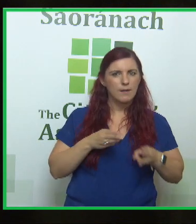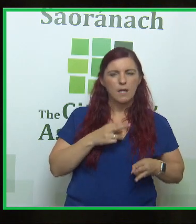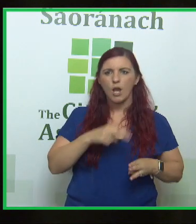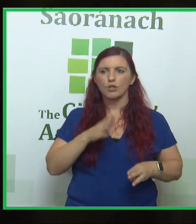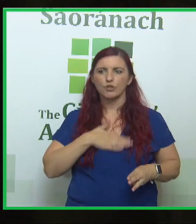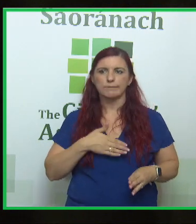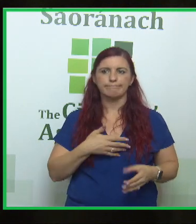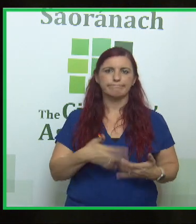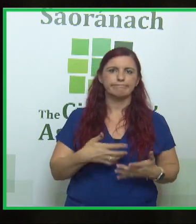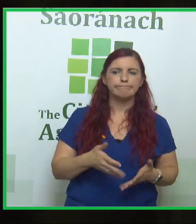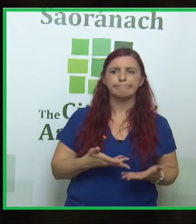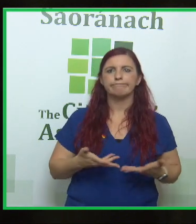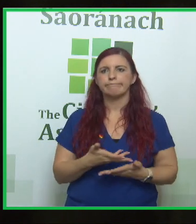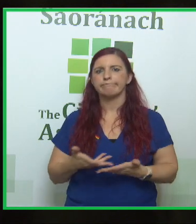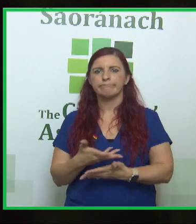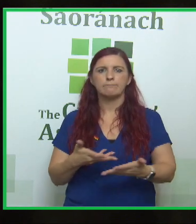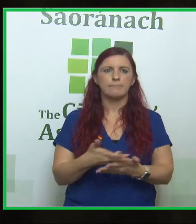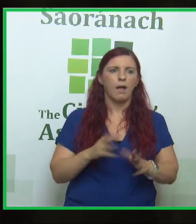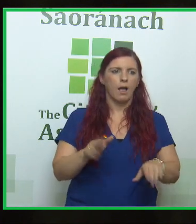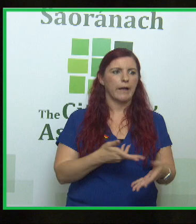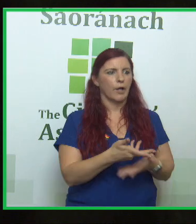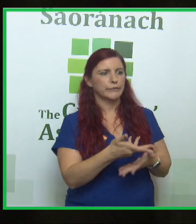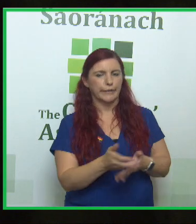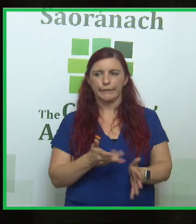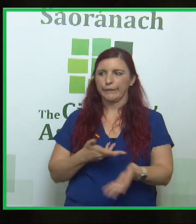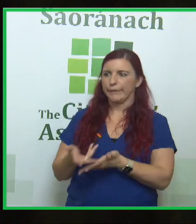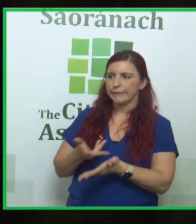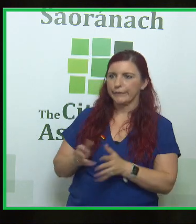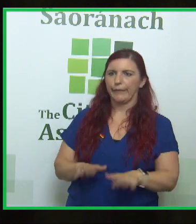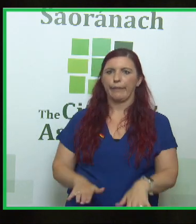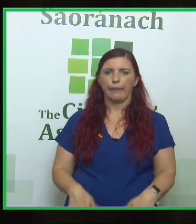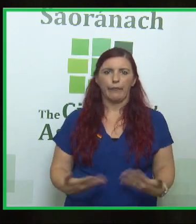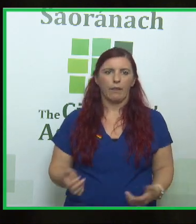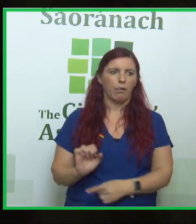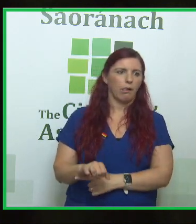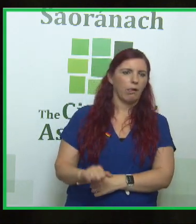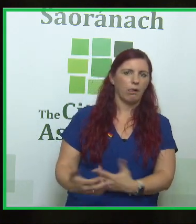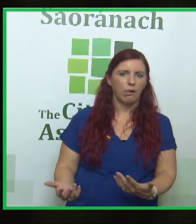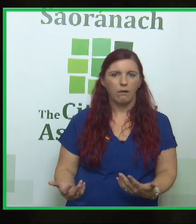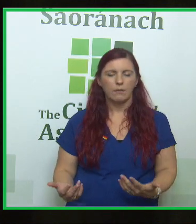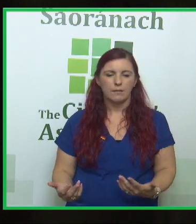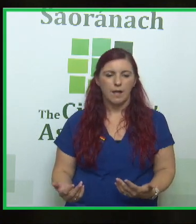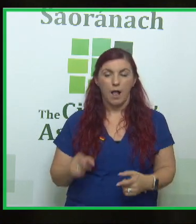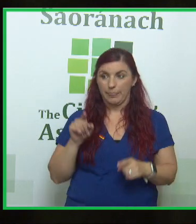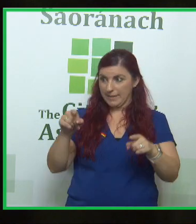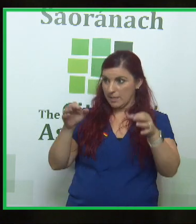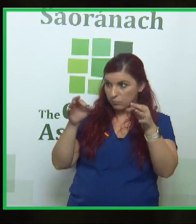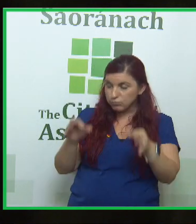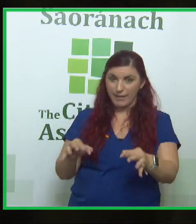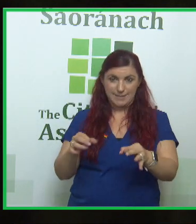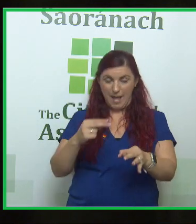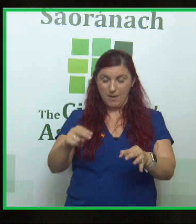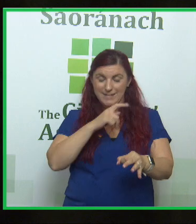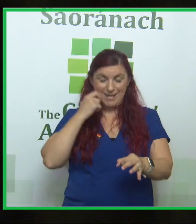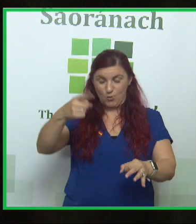not that, we kind of do fake consultations and things like that. And this is brilliant, by the way. I'm not referring to